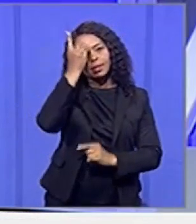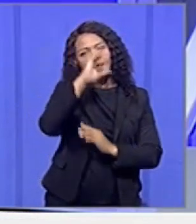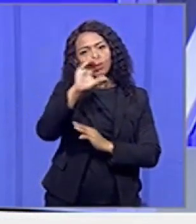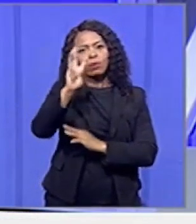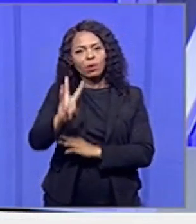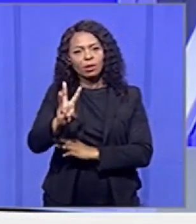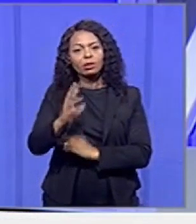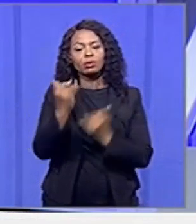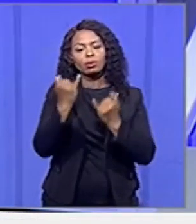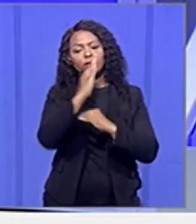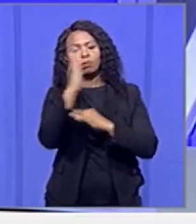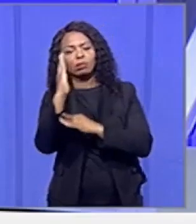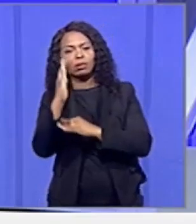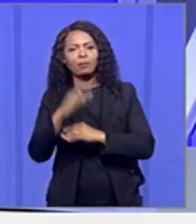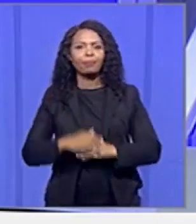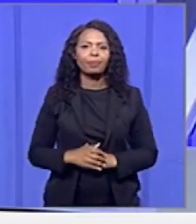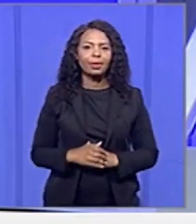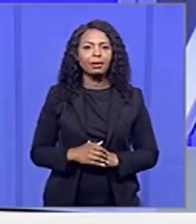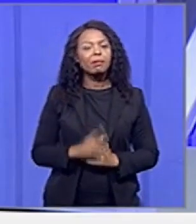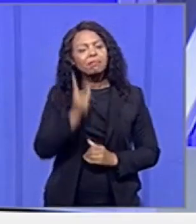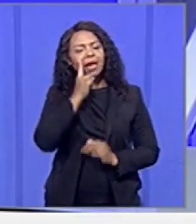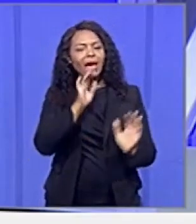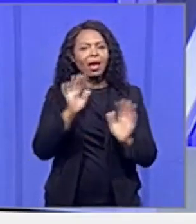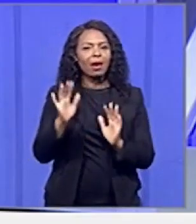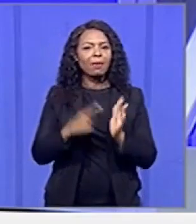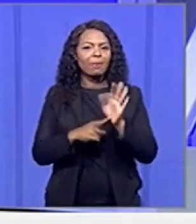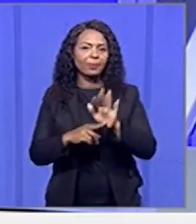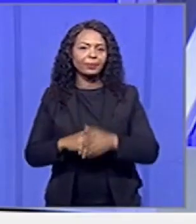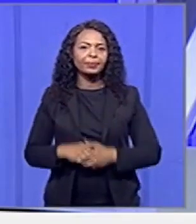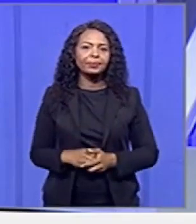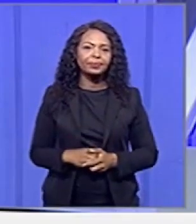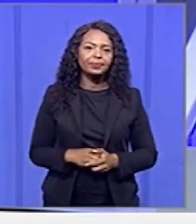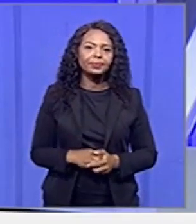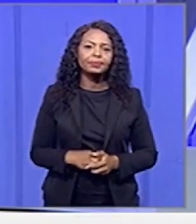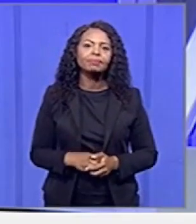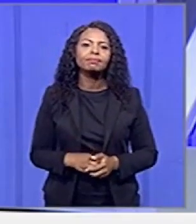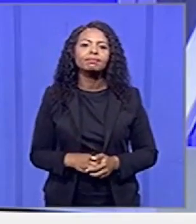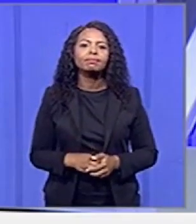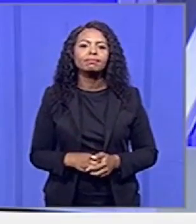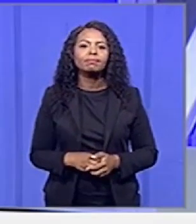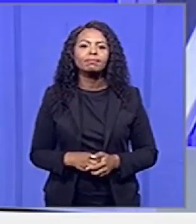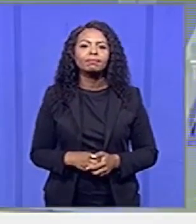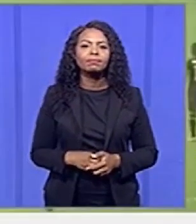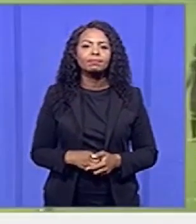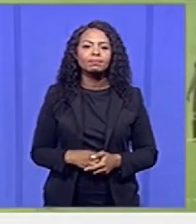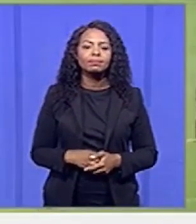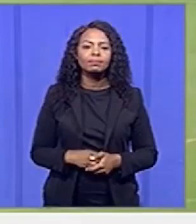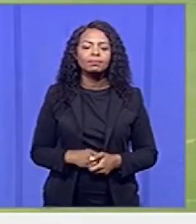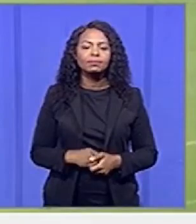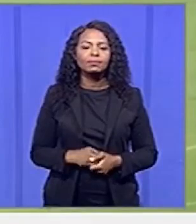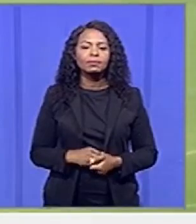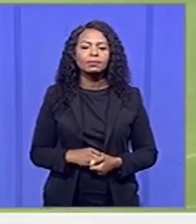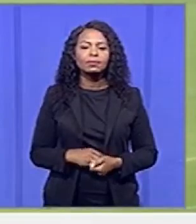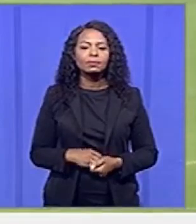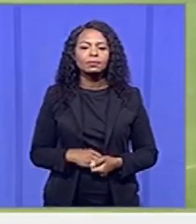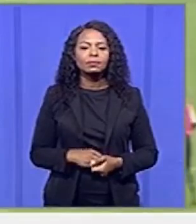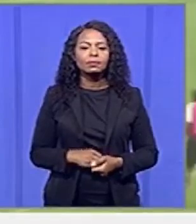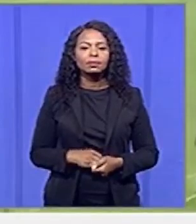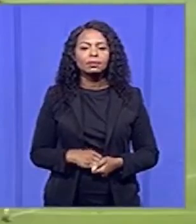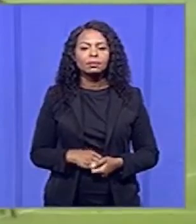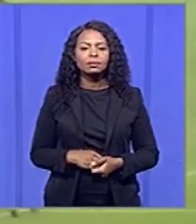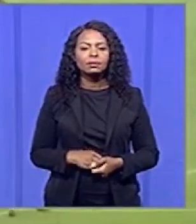pijana mathapameng a legolo mahlo ke di ala re bone dintlhakgolo. Looks like a